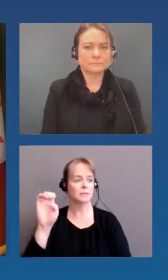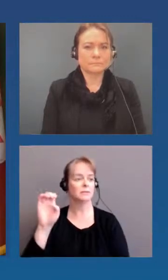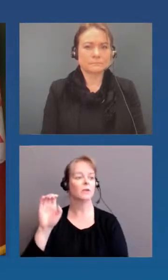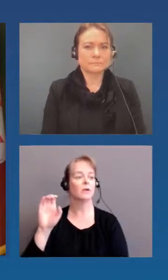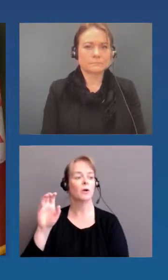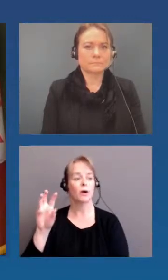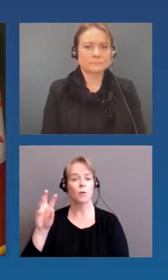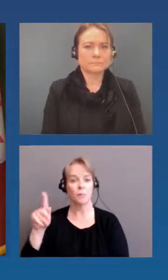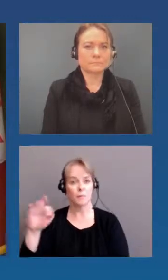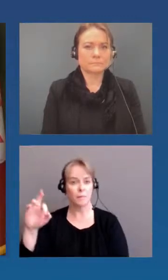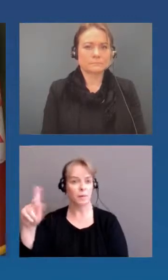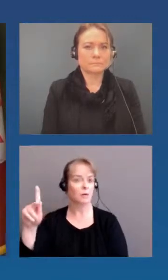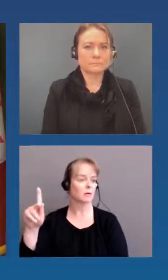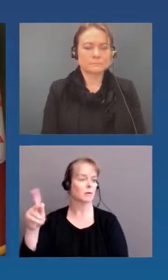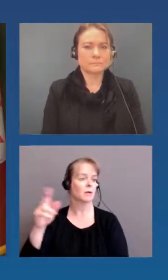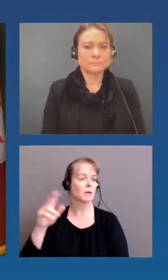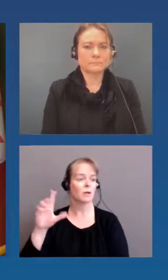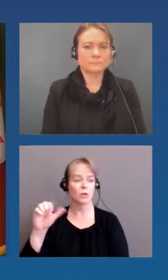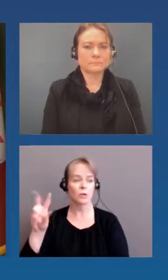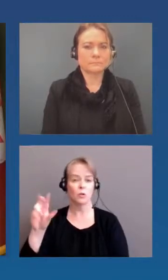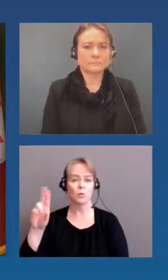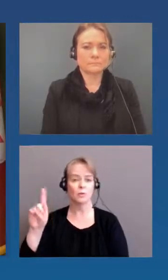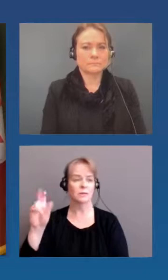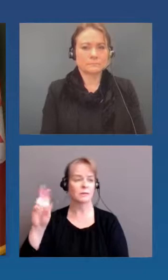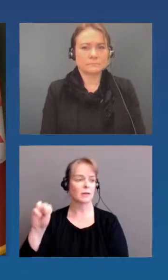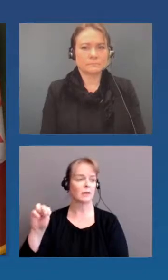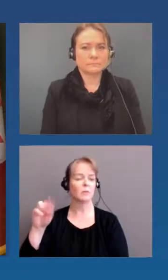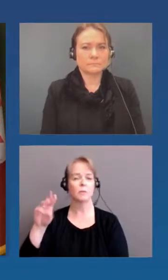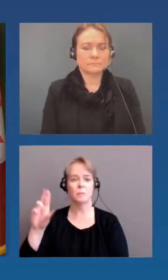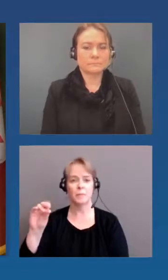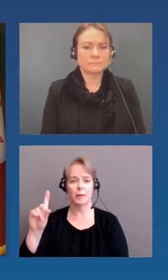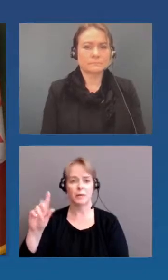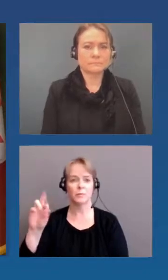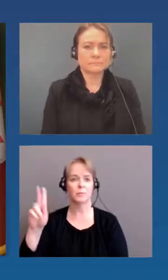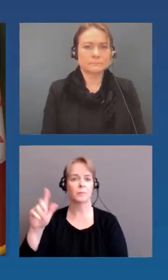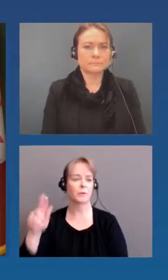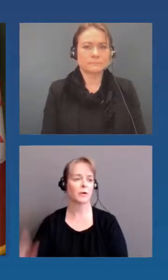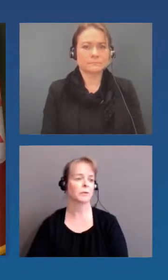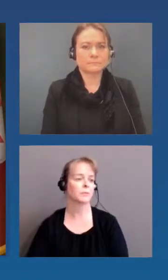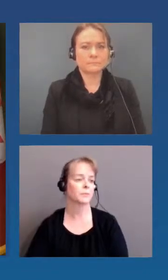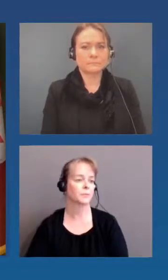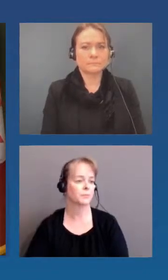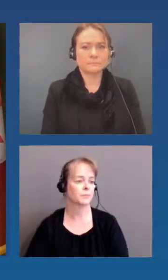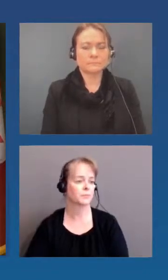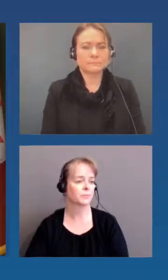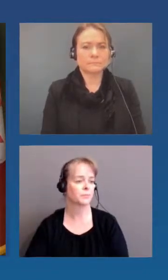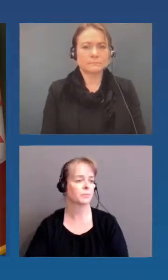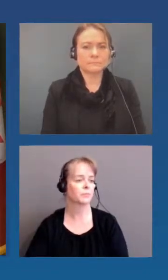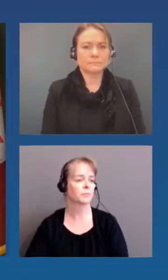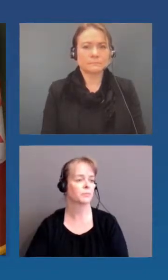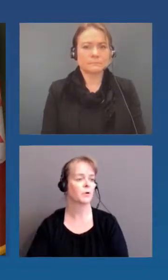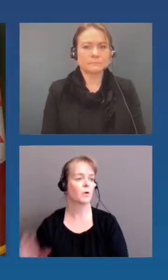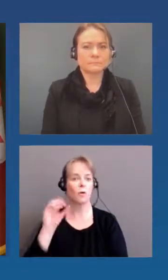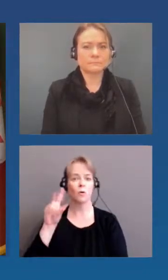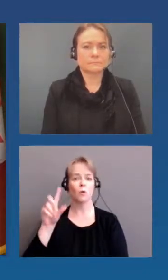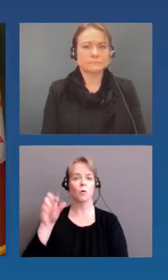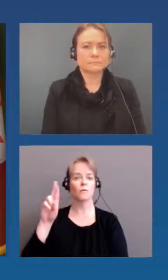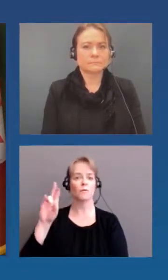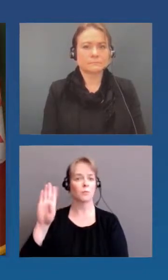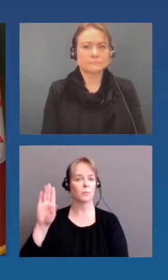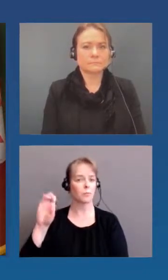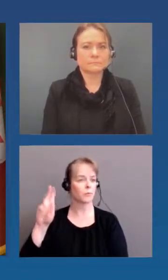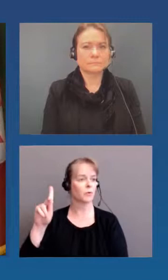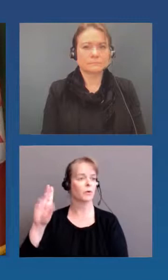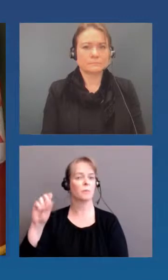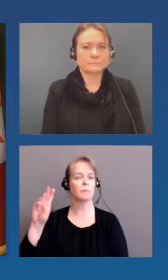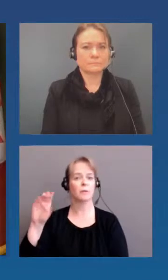Parkwood Hills, Sheffield Glen, Stewart Farm, Vanier North, and Vanier South. And so pop-up clinics are